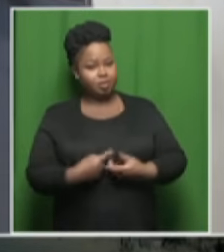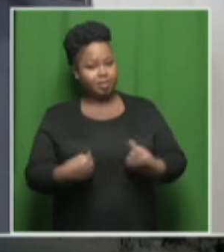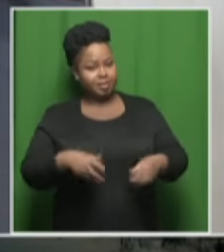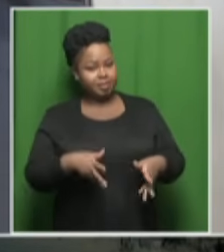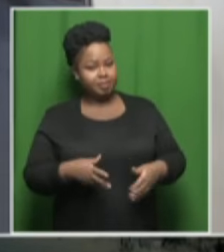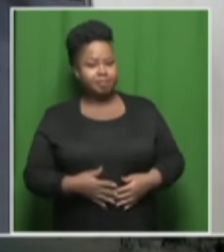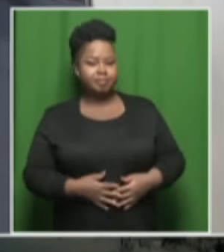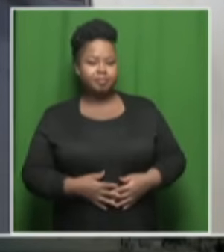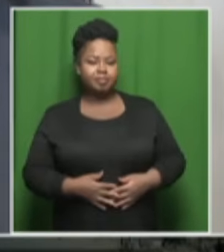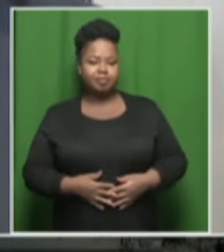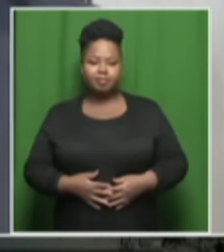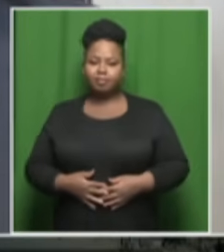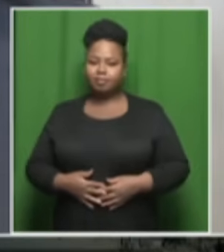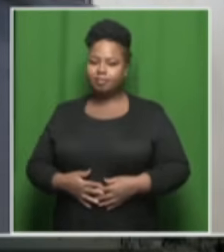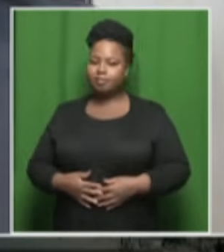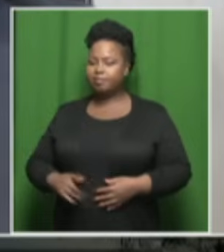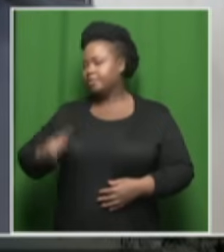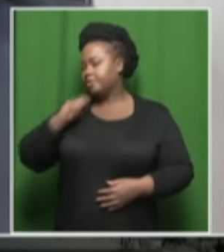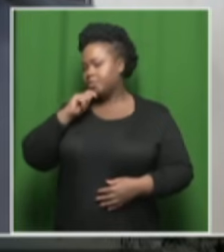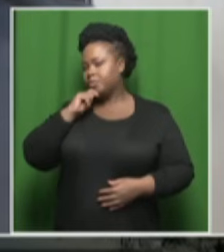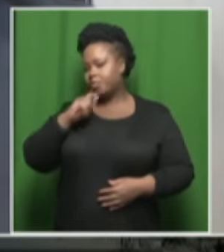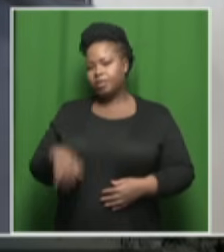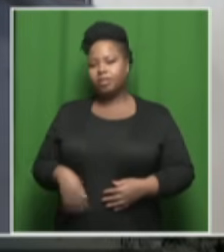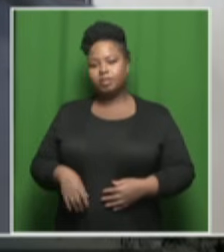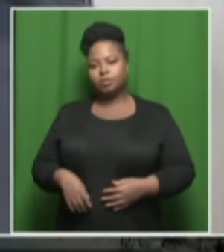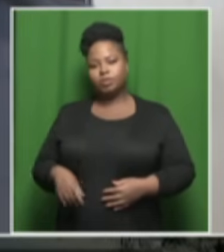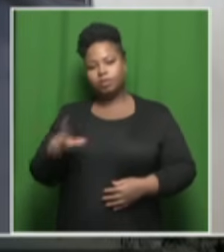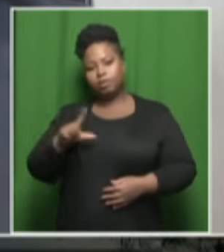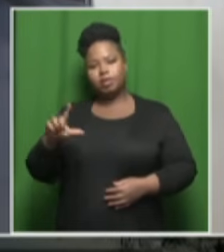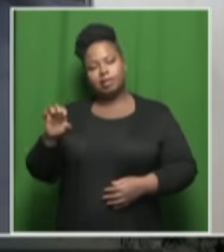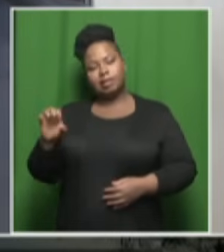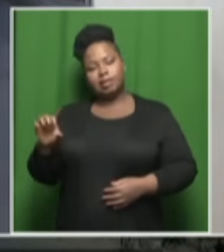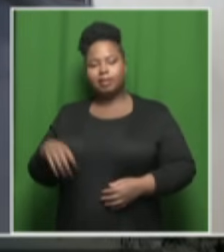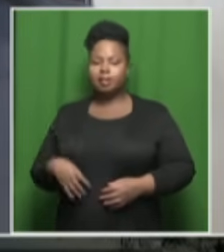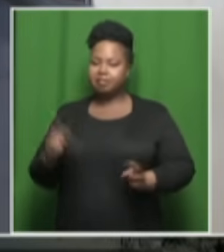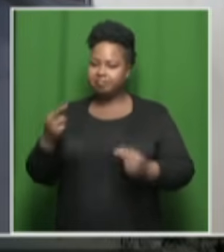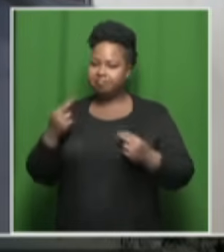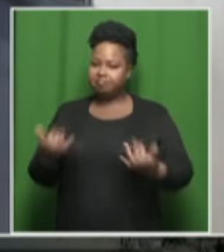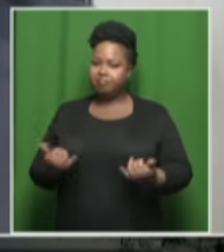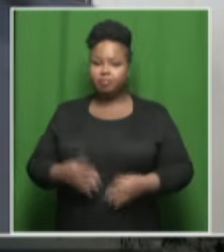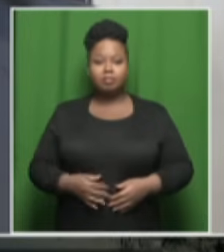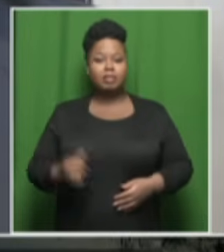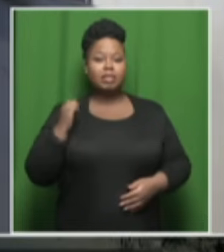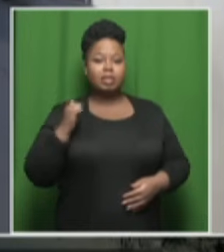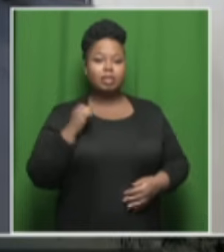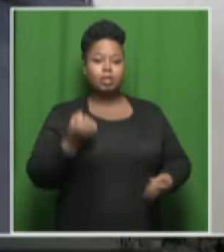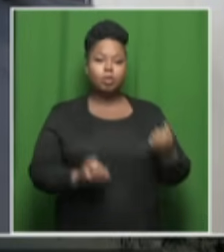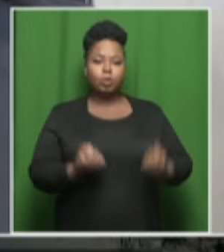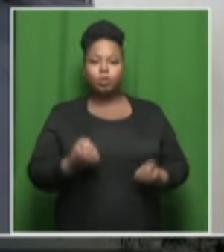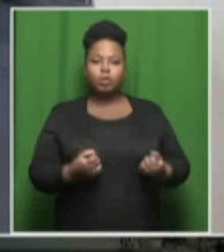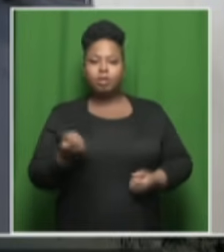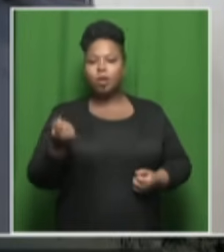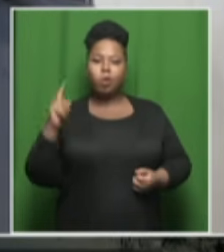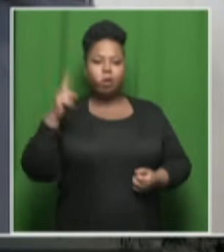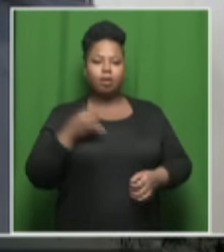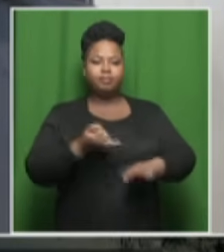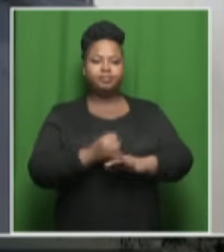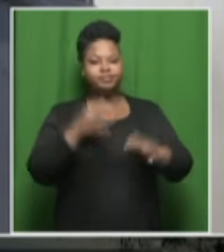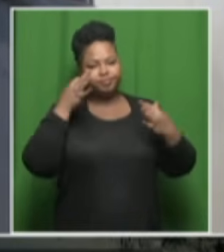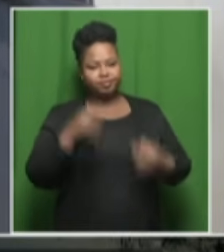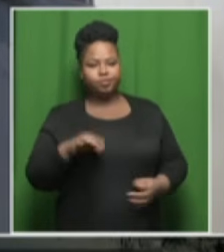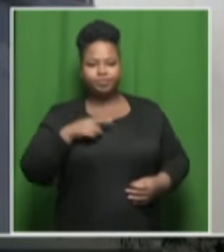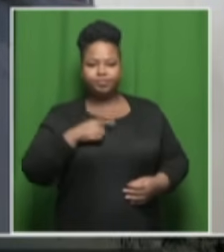us. Good morning to you, and good morning to your viewers. So yesterday, Apex Court dismissing the Electoral Court's earlier decision clearing